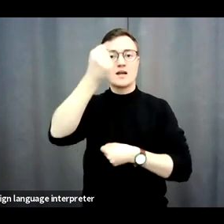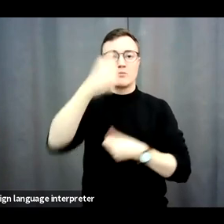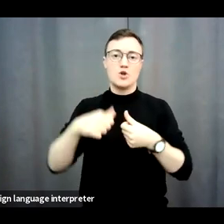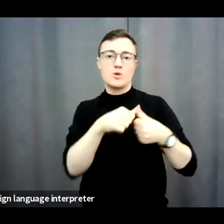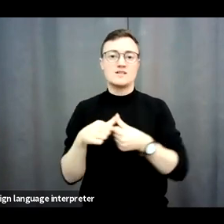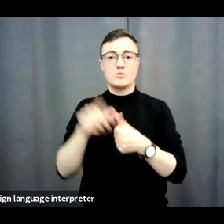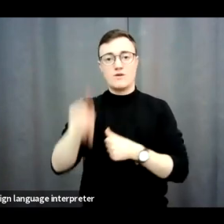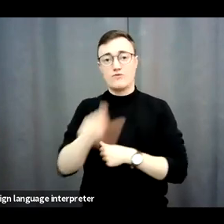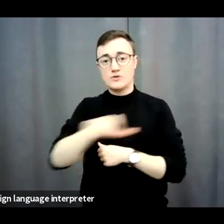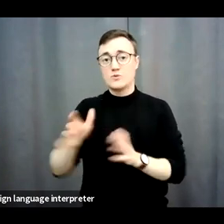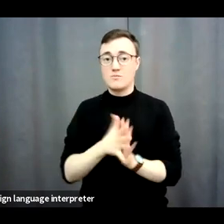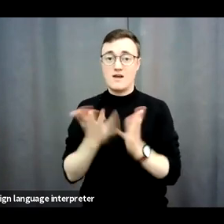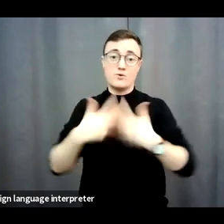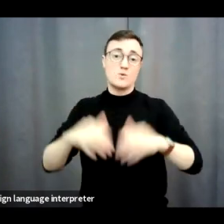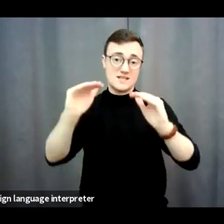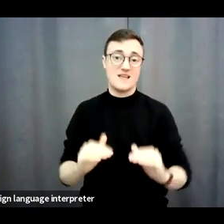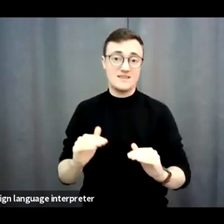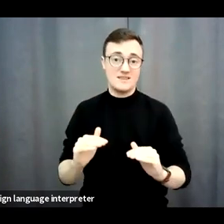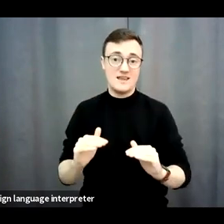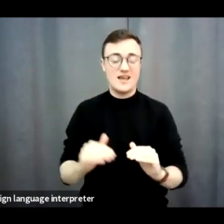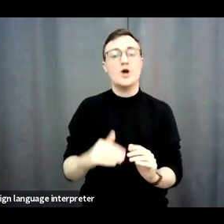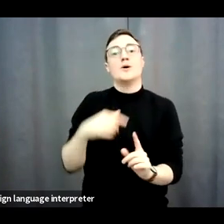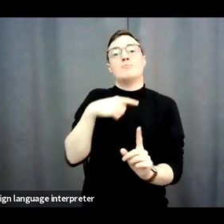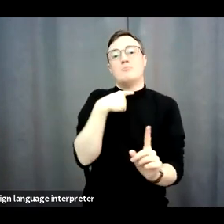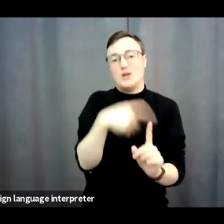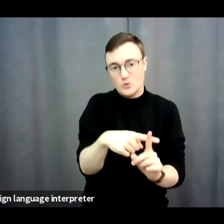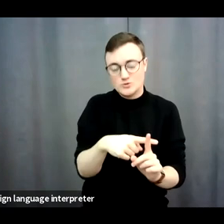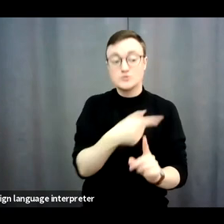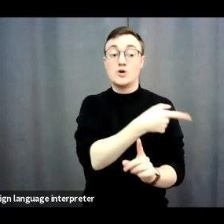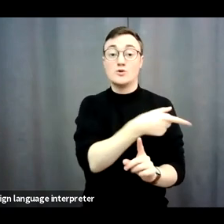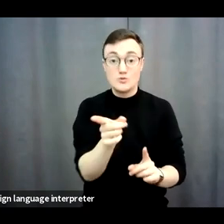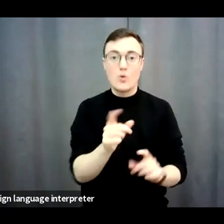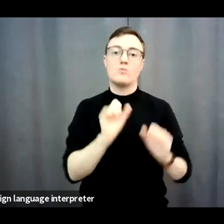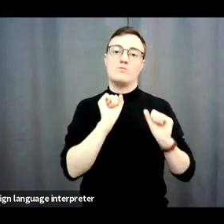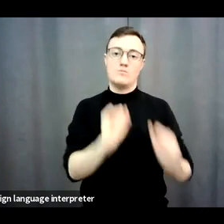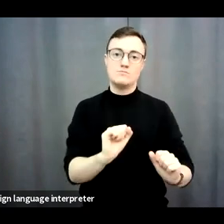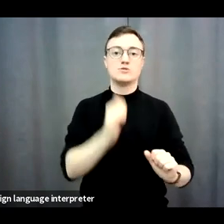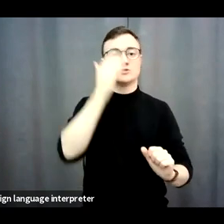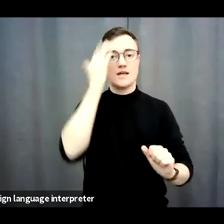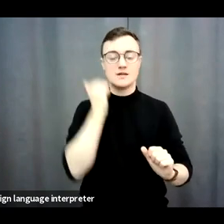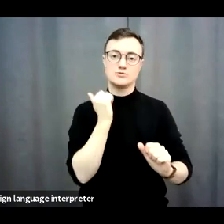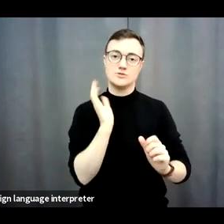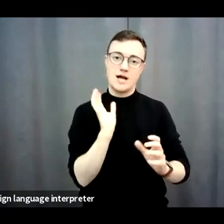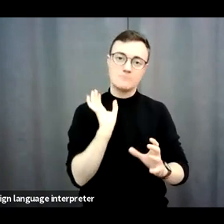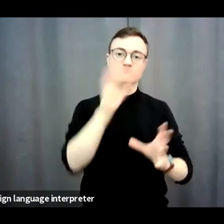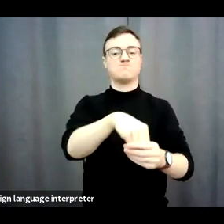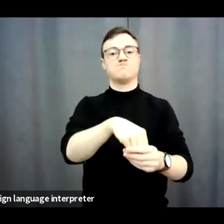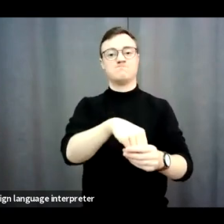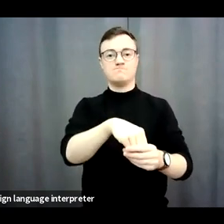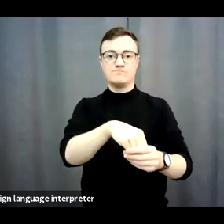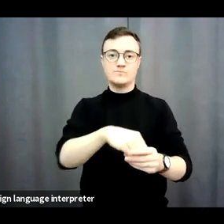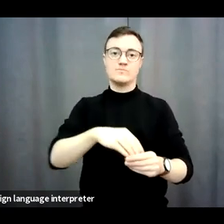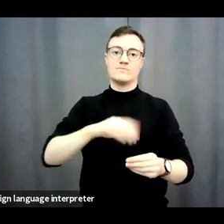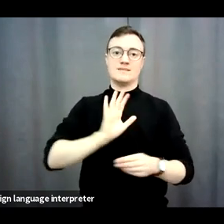with disabilities. In addition, they need to be able to integrate and have the youth